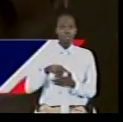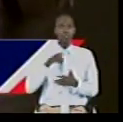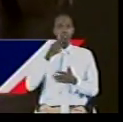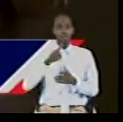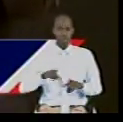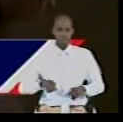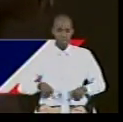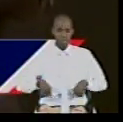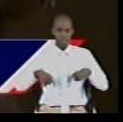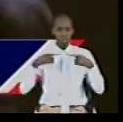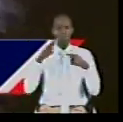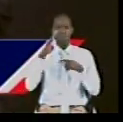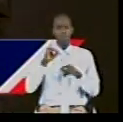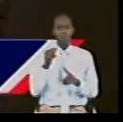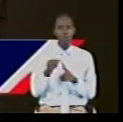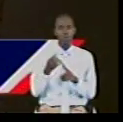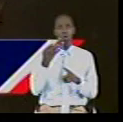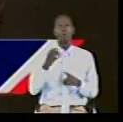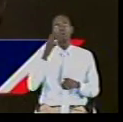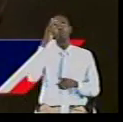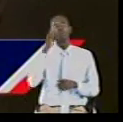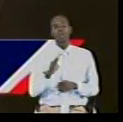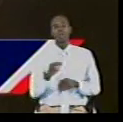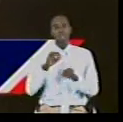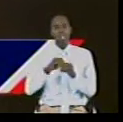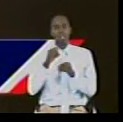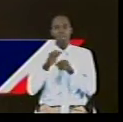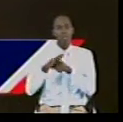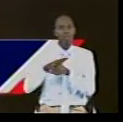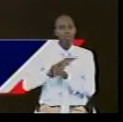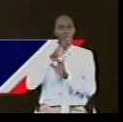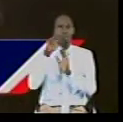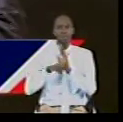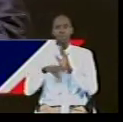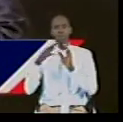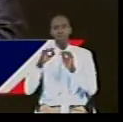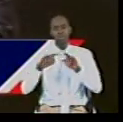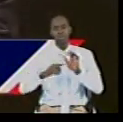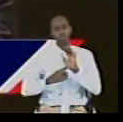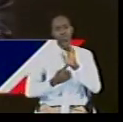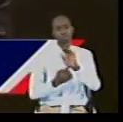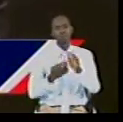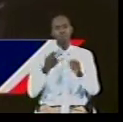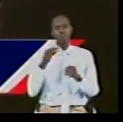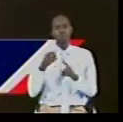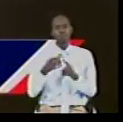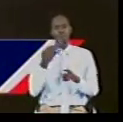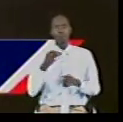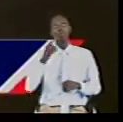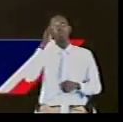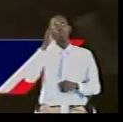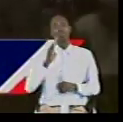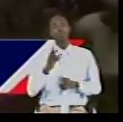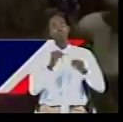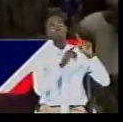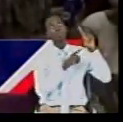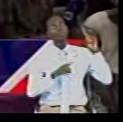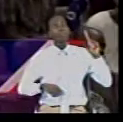by the Word of God, in the fullness of the revelation of the Word of God, the Lord will promote